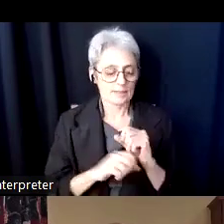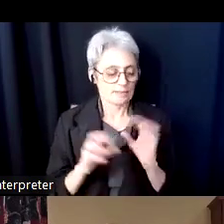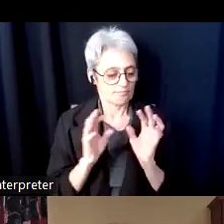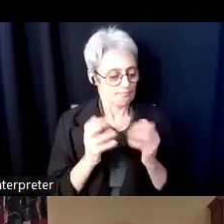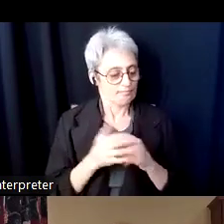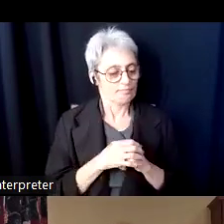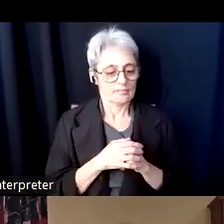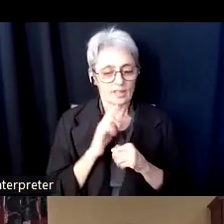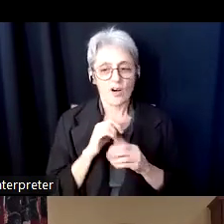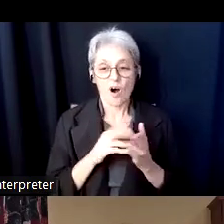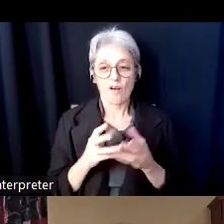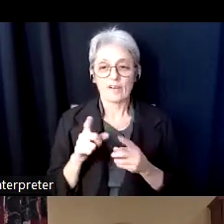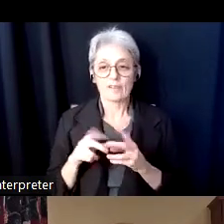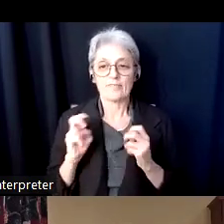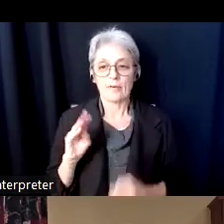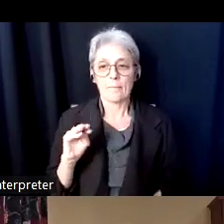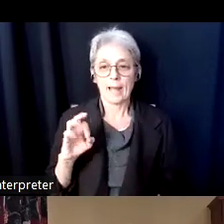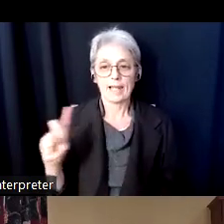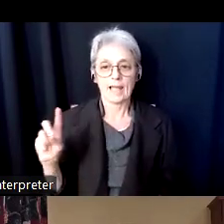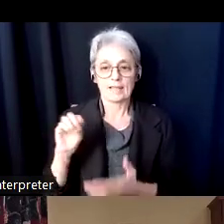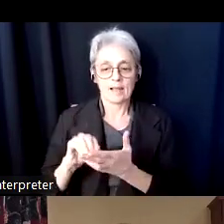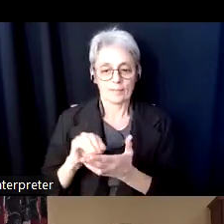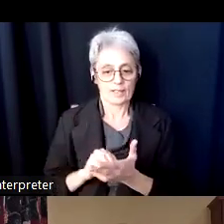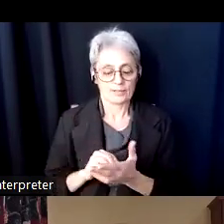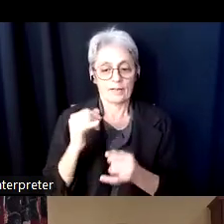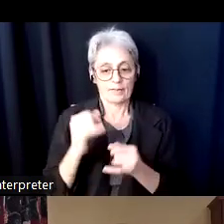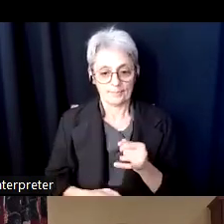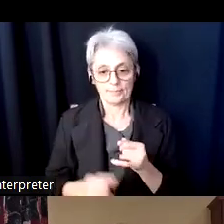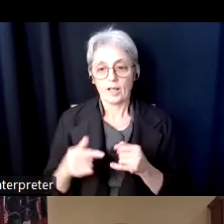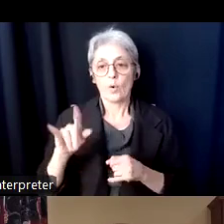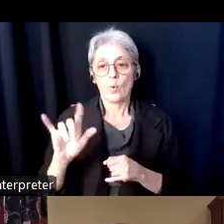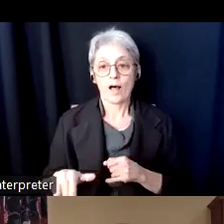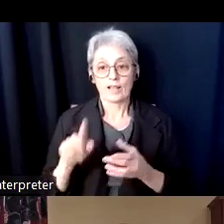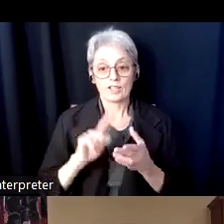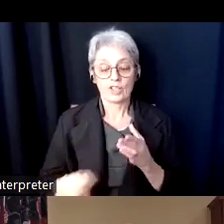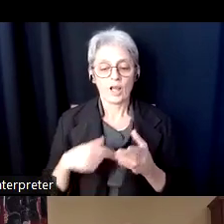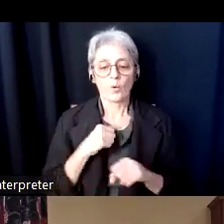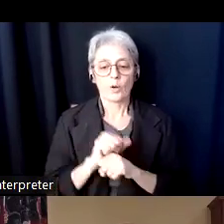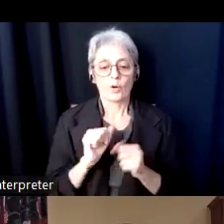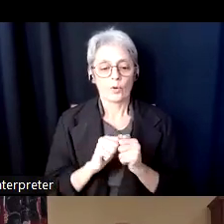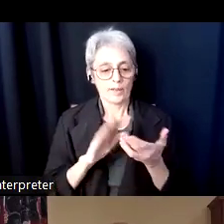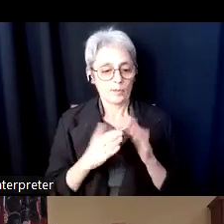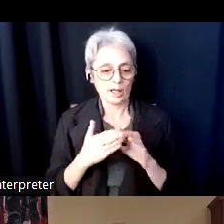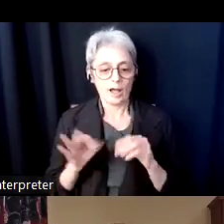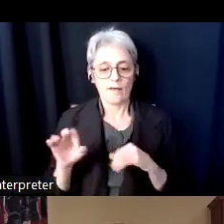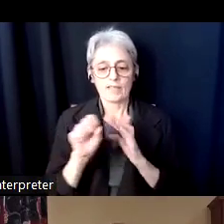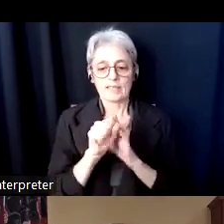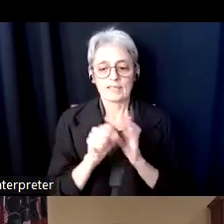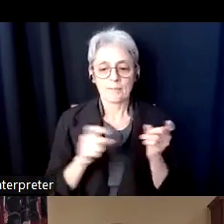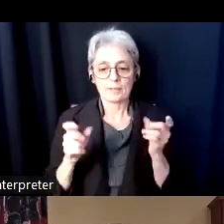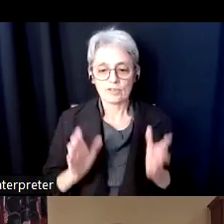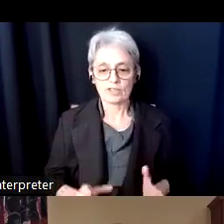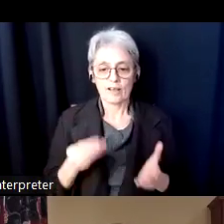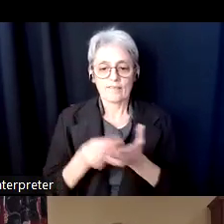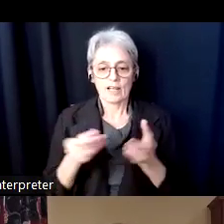documentation. Finally, as a quality check, we work with a community of state administrators and financial management